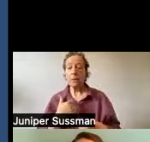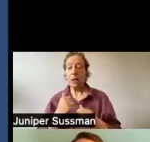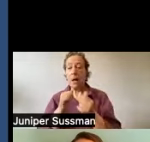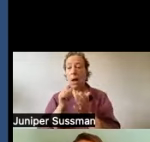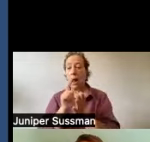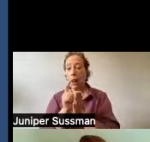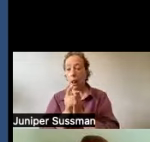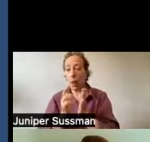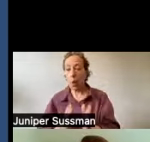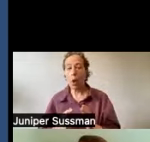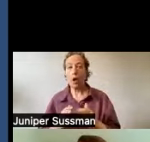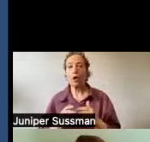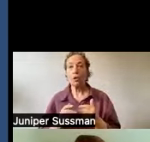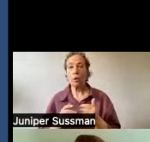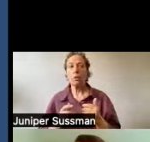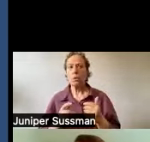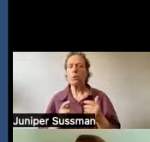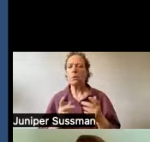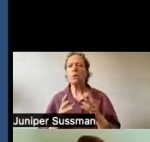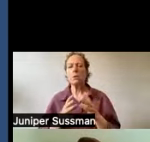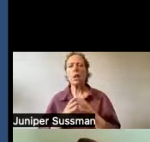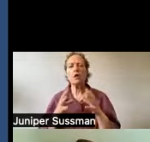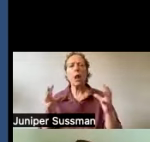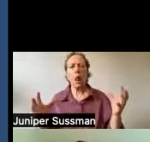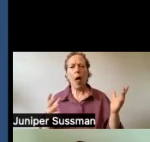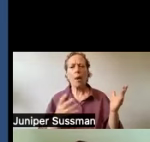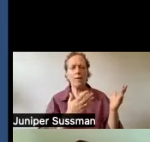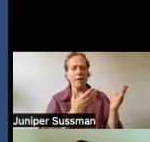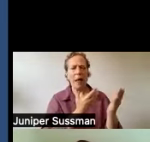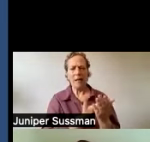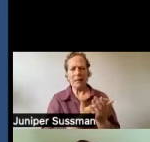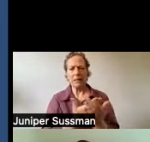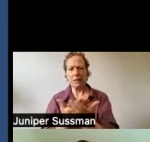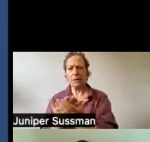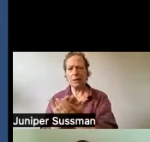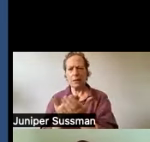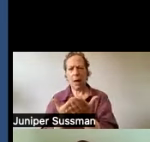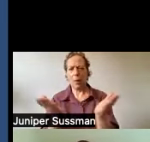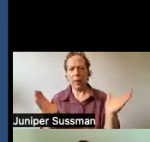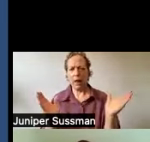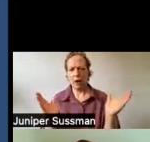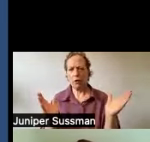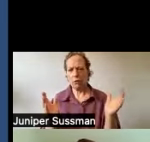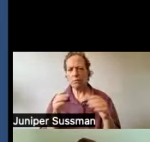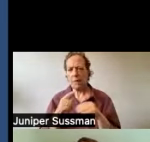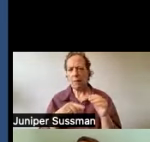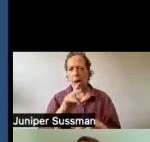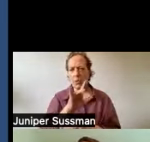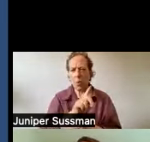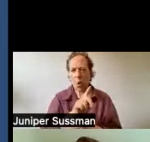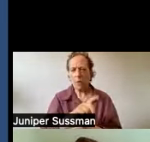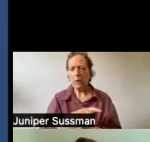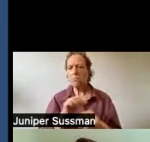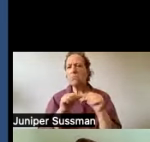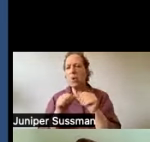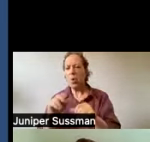that COVID and long COVID and conditions associated with adverse outcomes